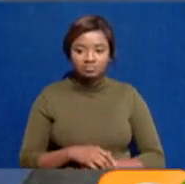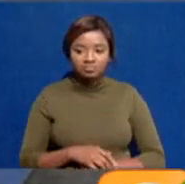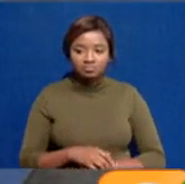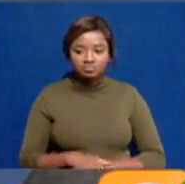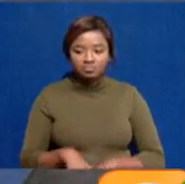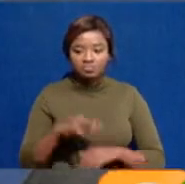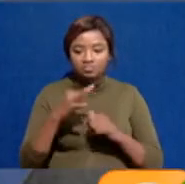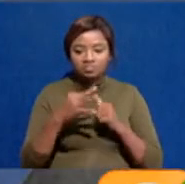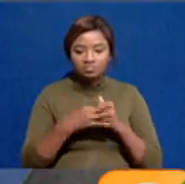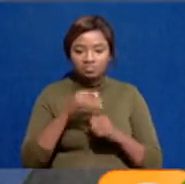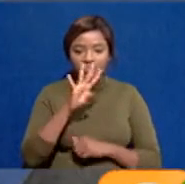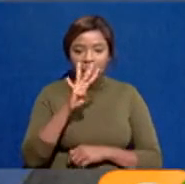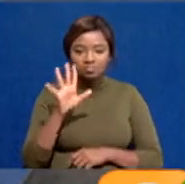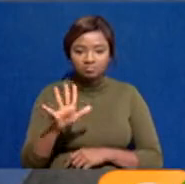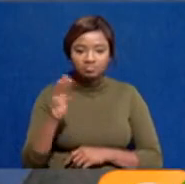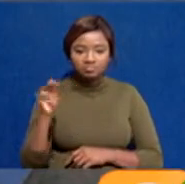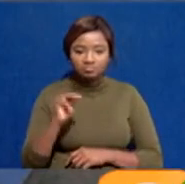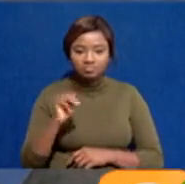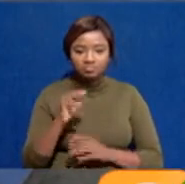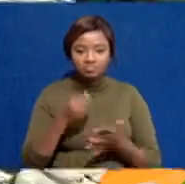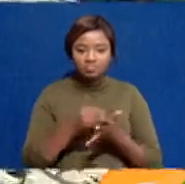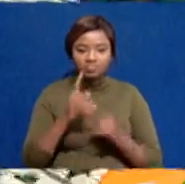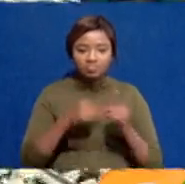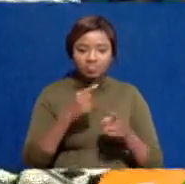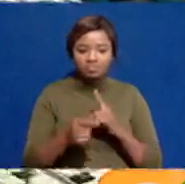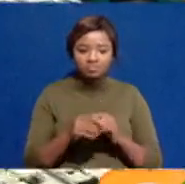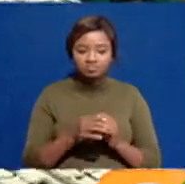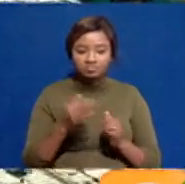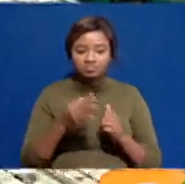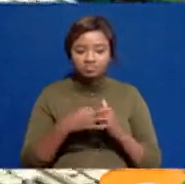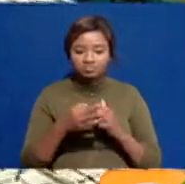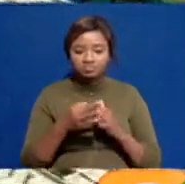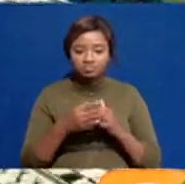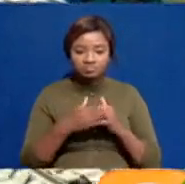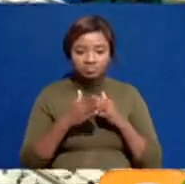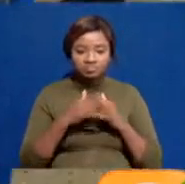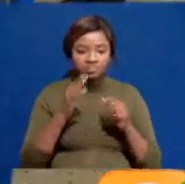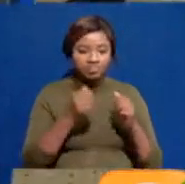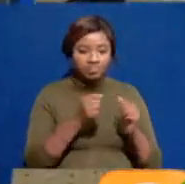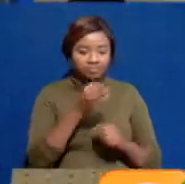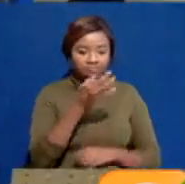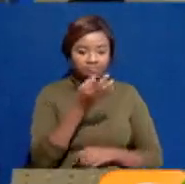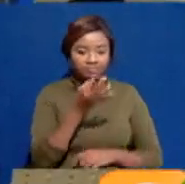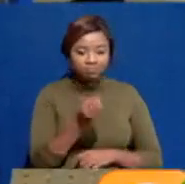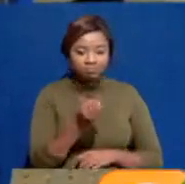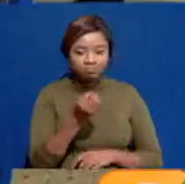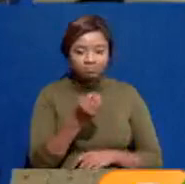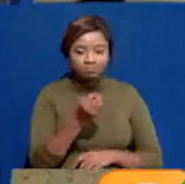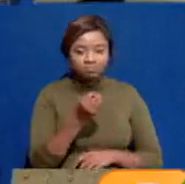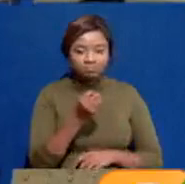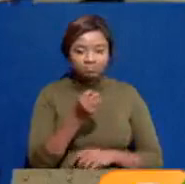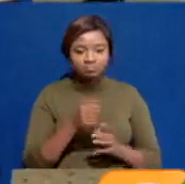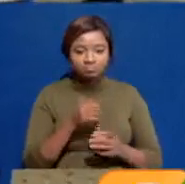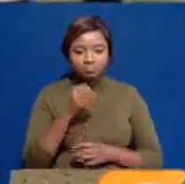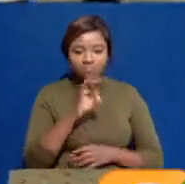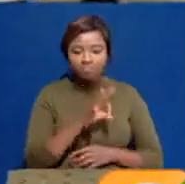ended 31st December 2022. The result represents a 62% rise in profits as compared to the previous